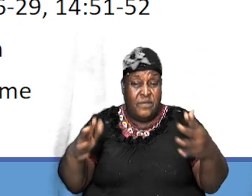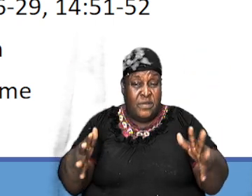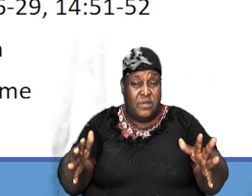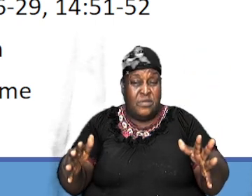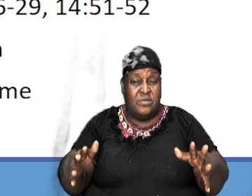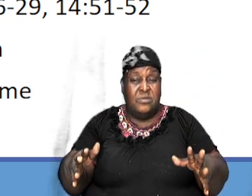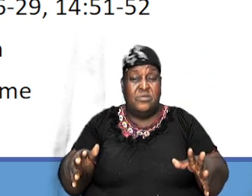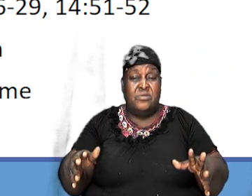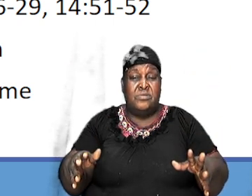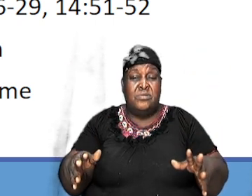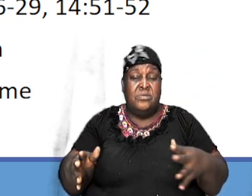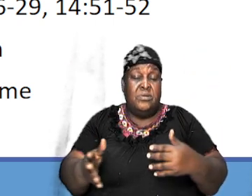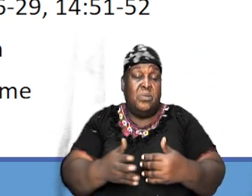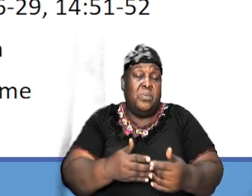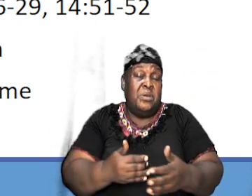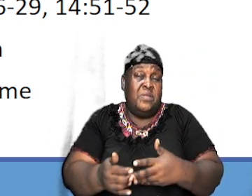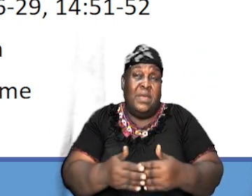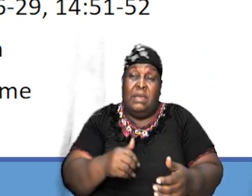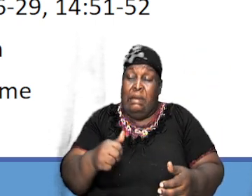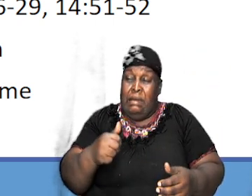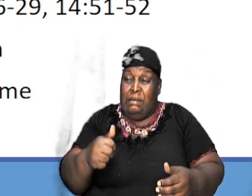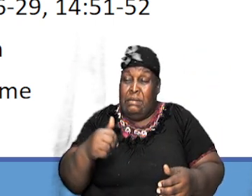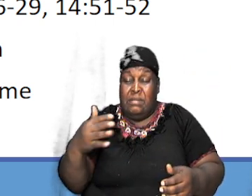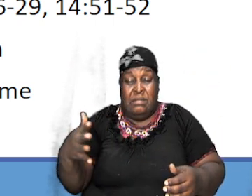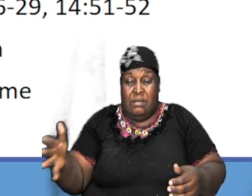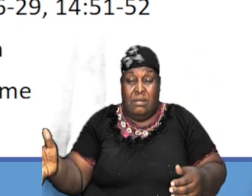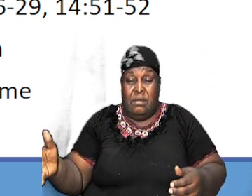parable, whether it be